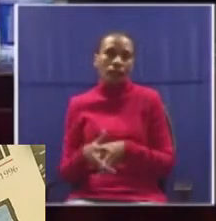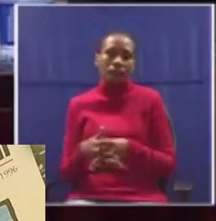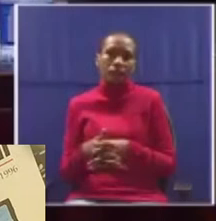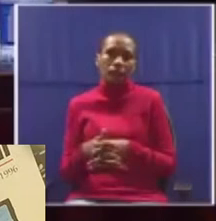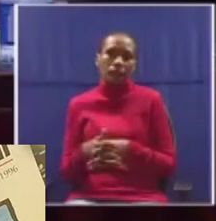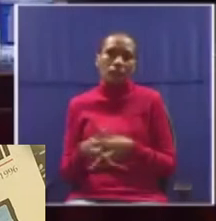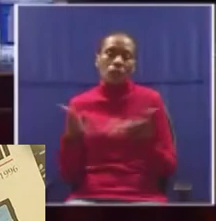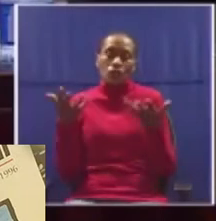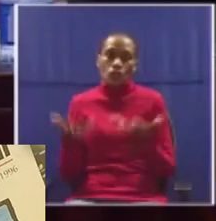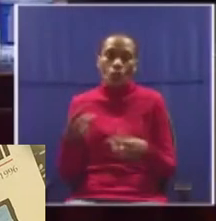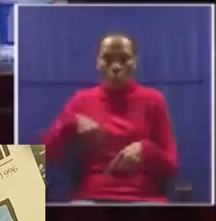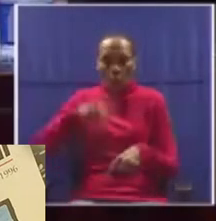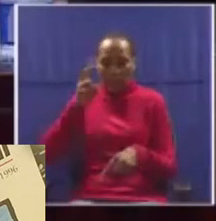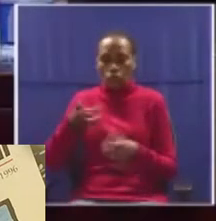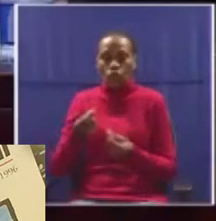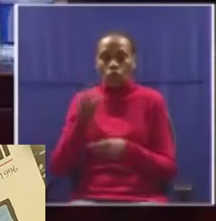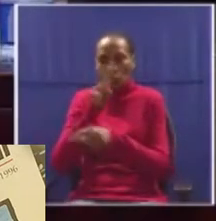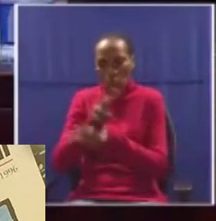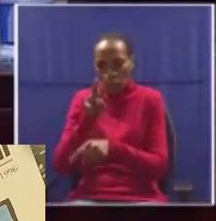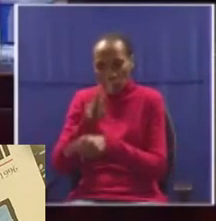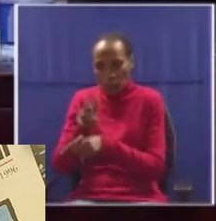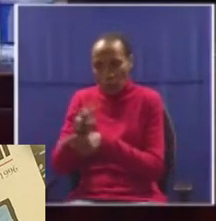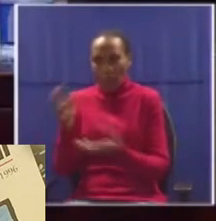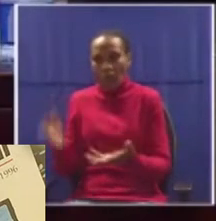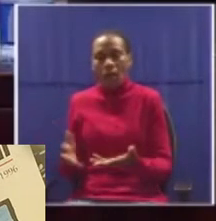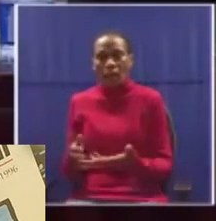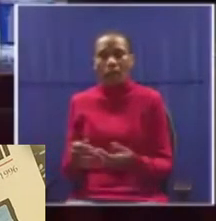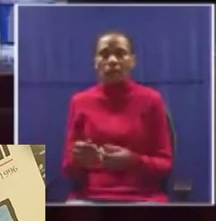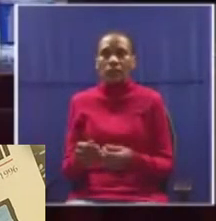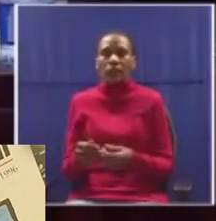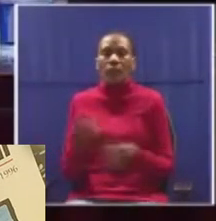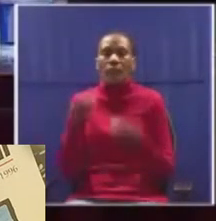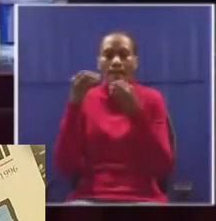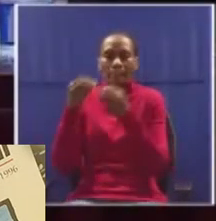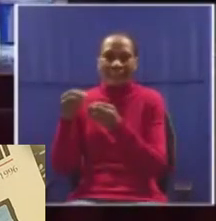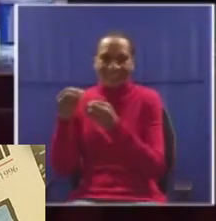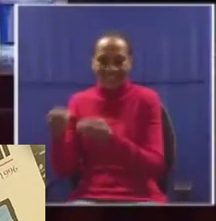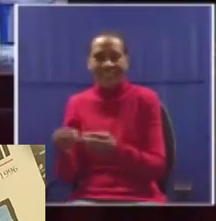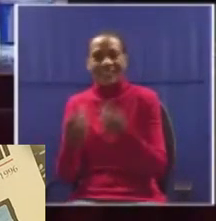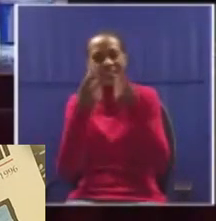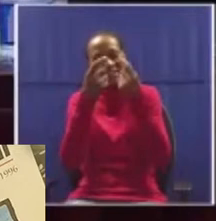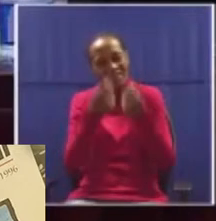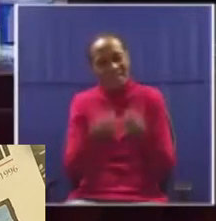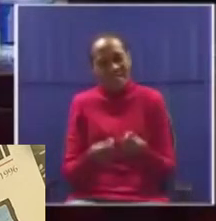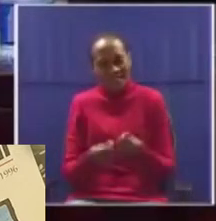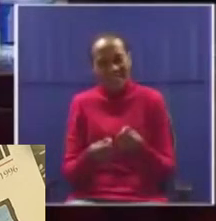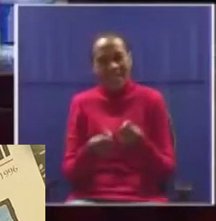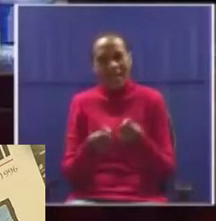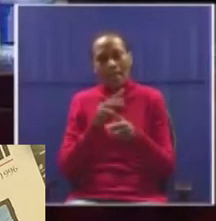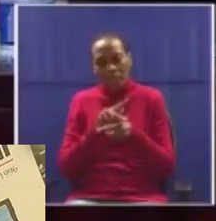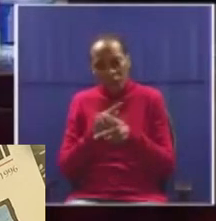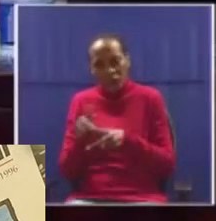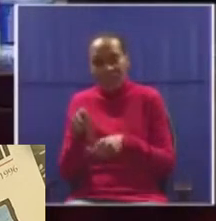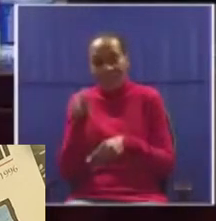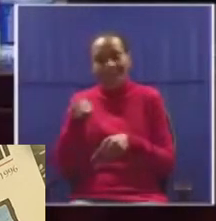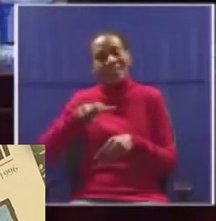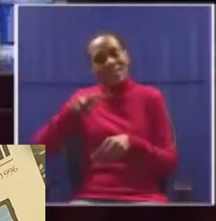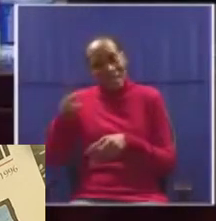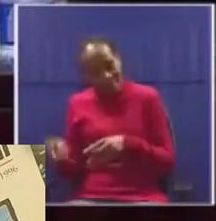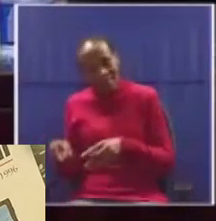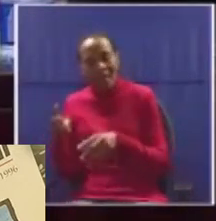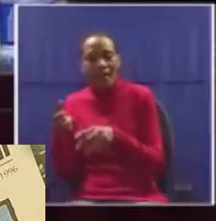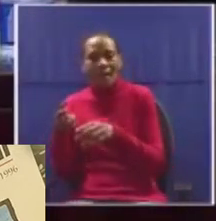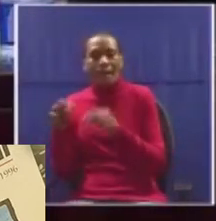supervision and designated non-financial business and professions is is another priority